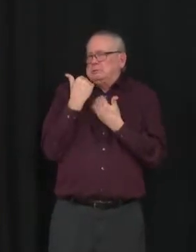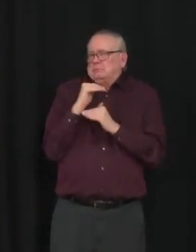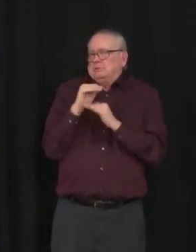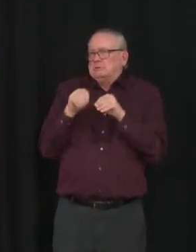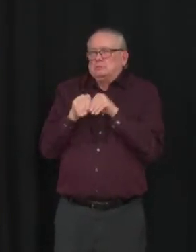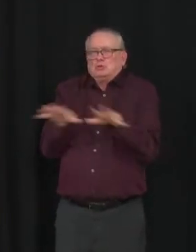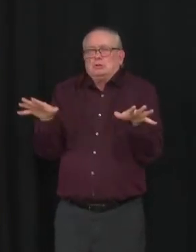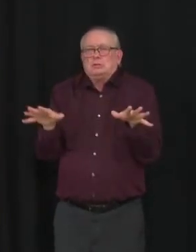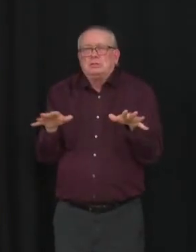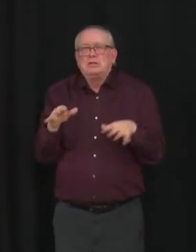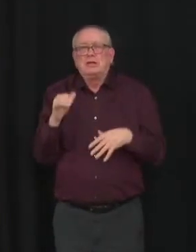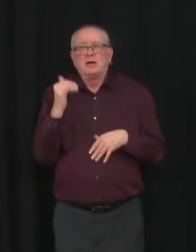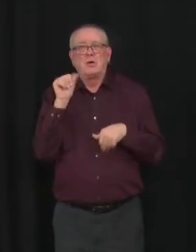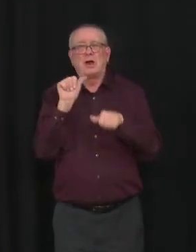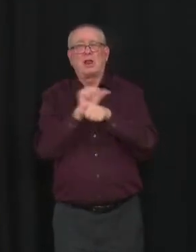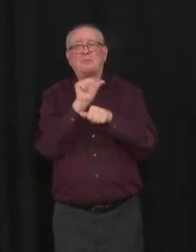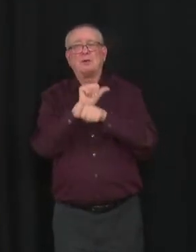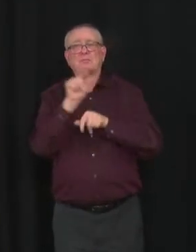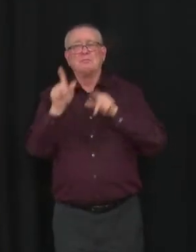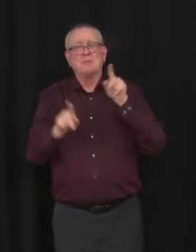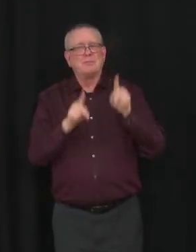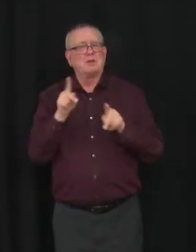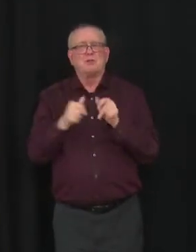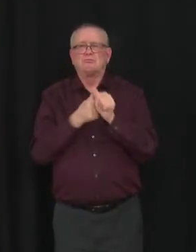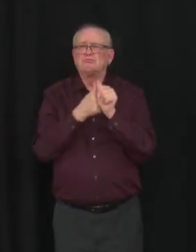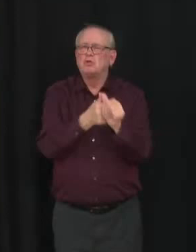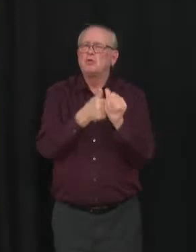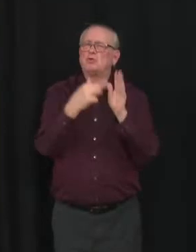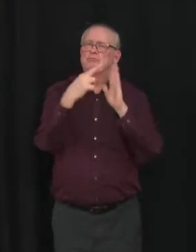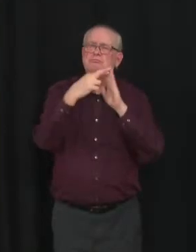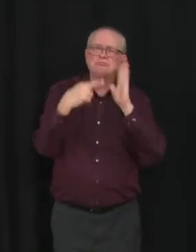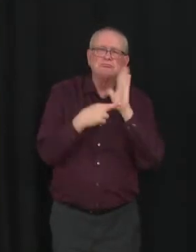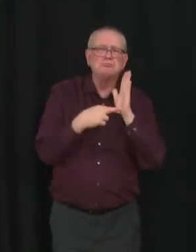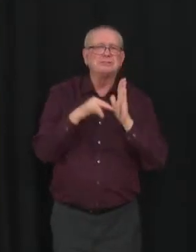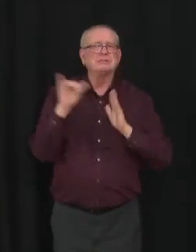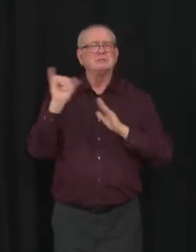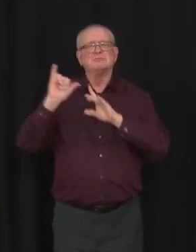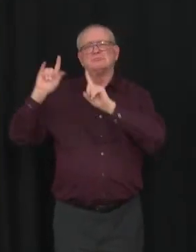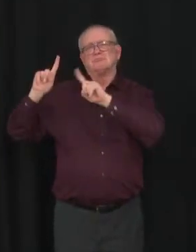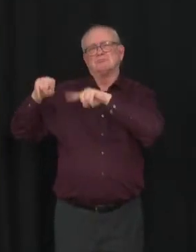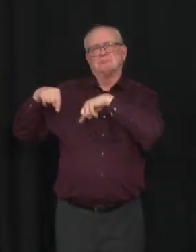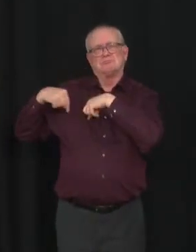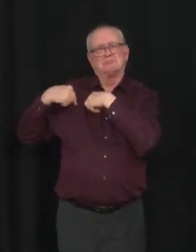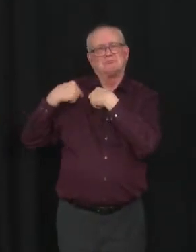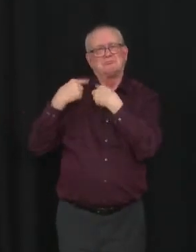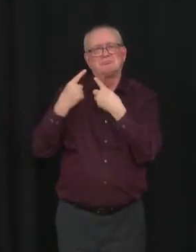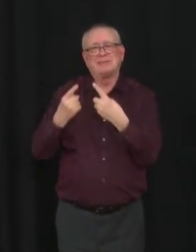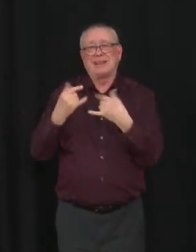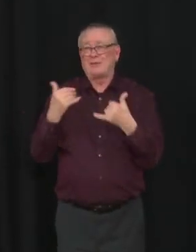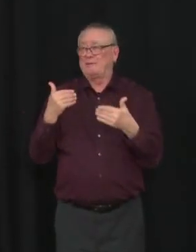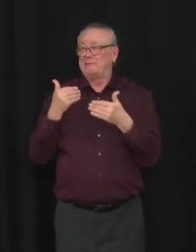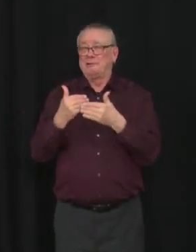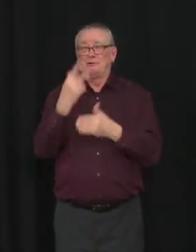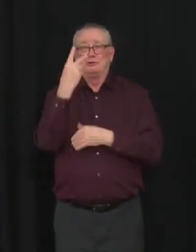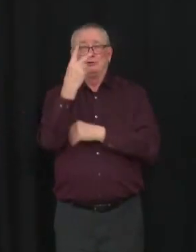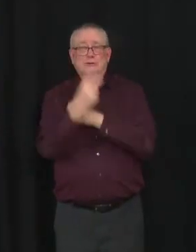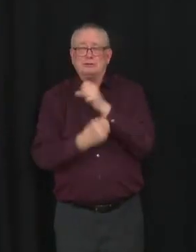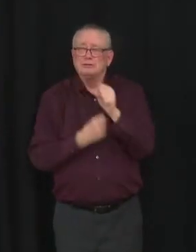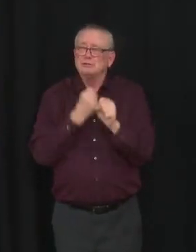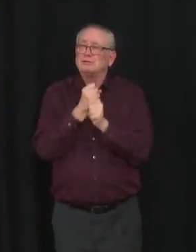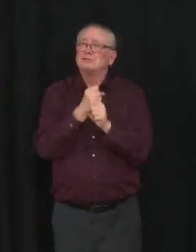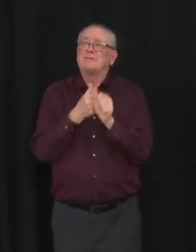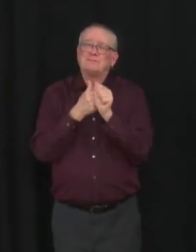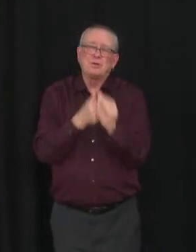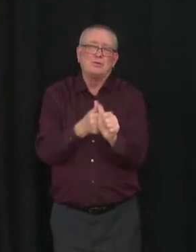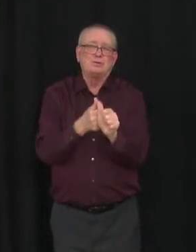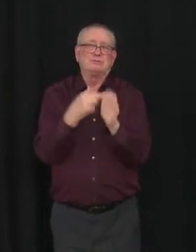them the way that they're intended, the same way they've done the right thing overwhelmingly right from the start of the pandemic.